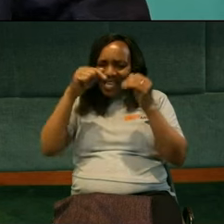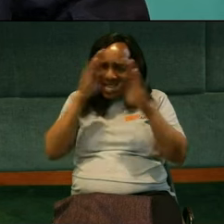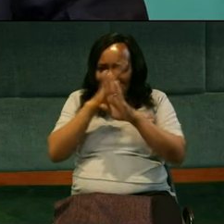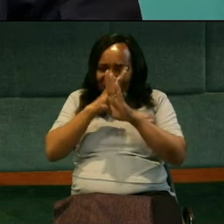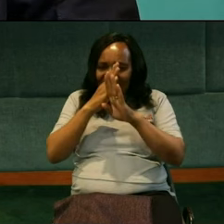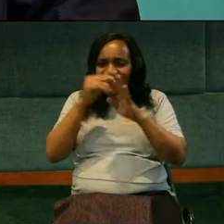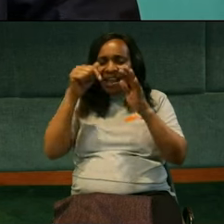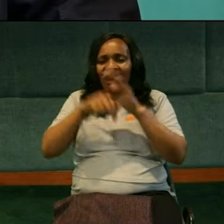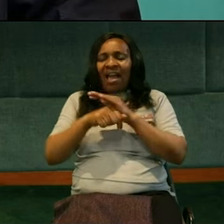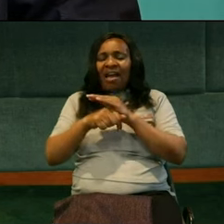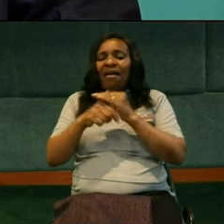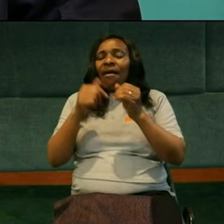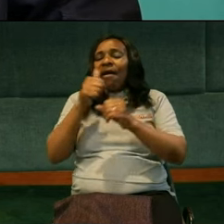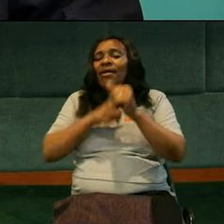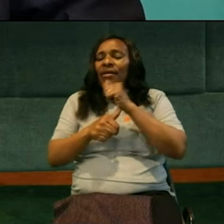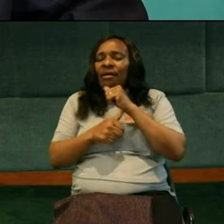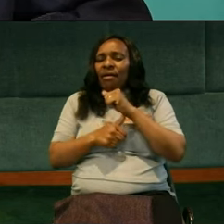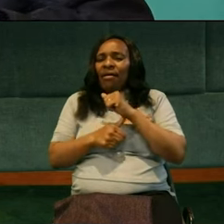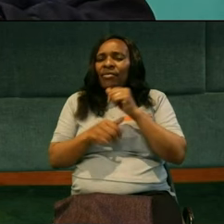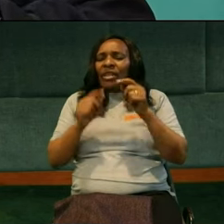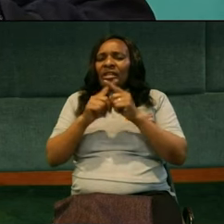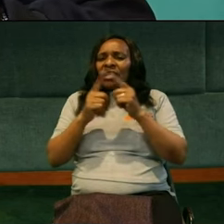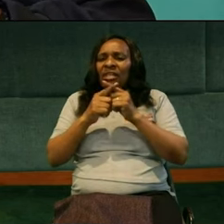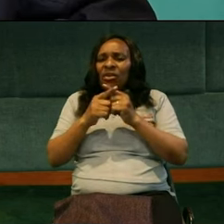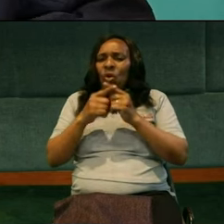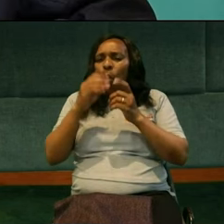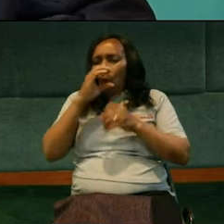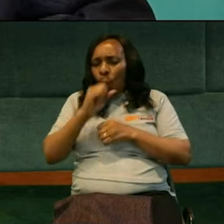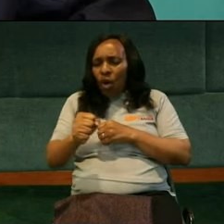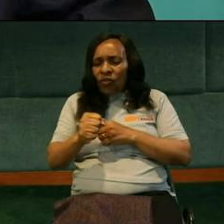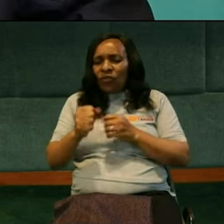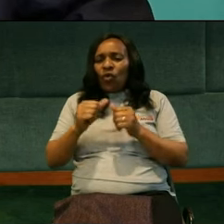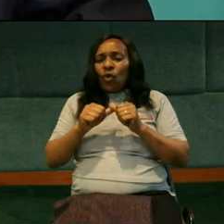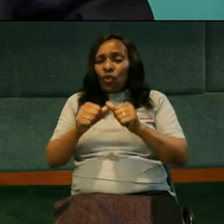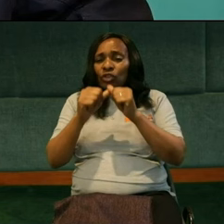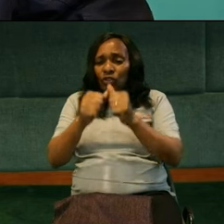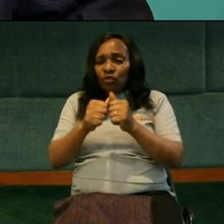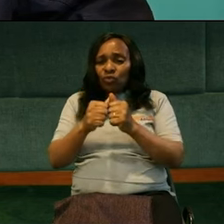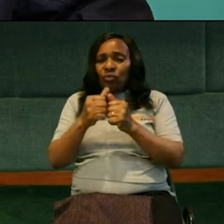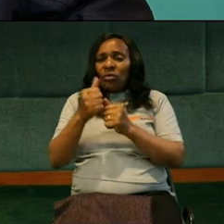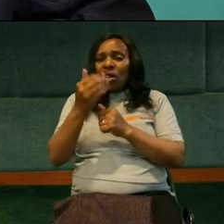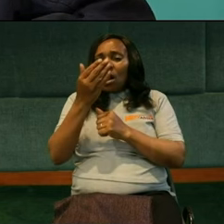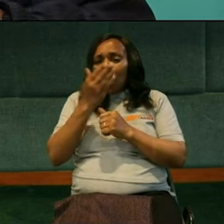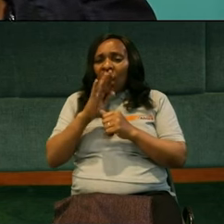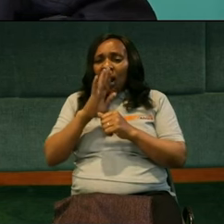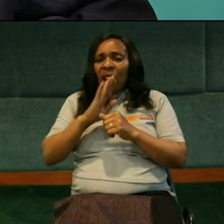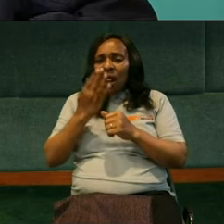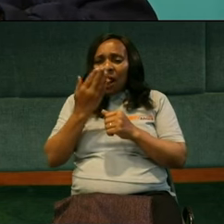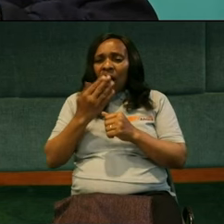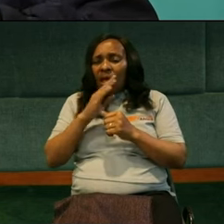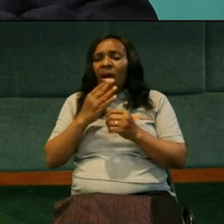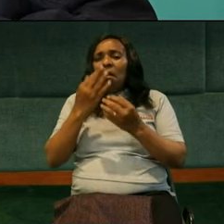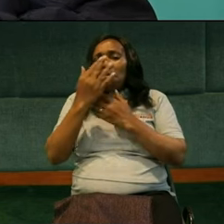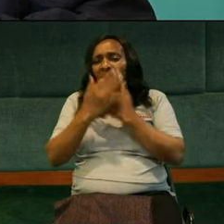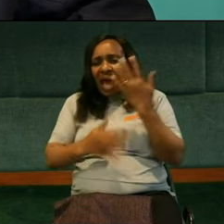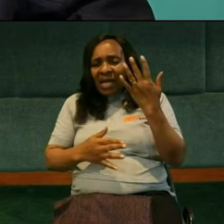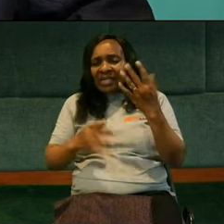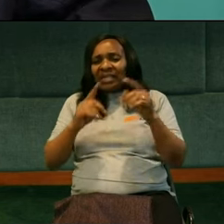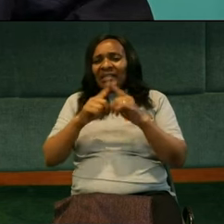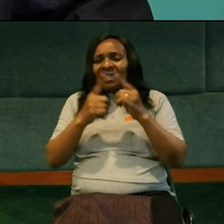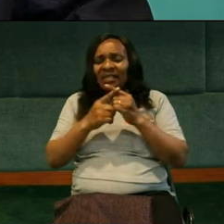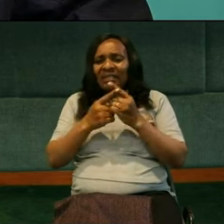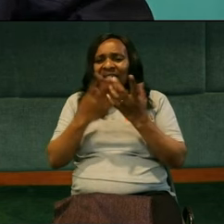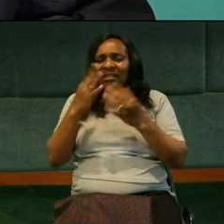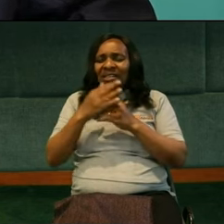hidden underneath. And the wolf continues licking this blood to the point the blade starts cutting its